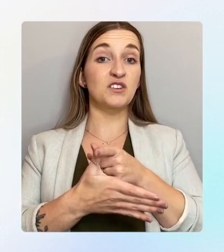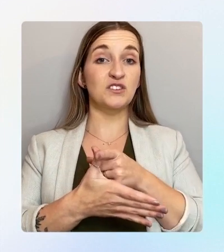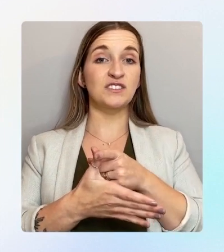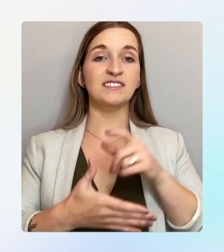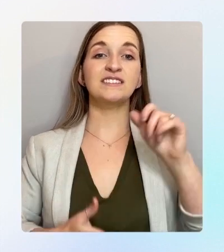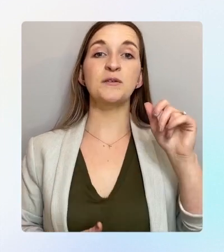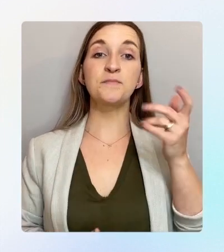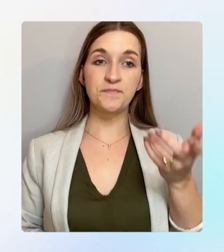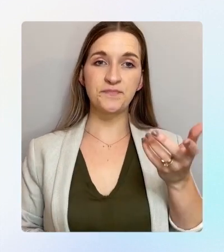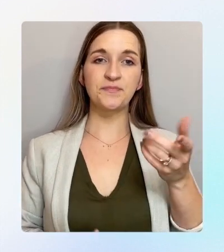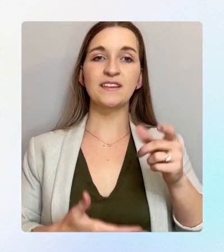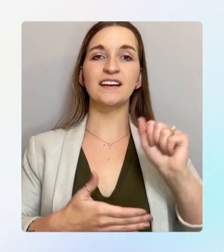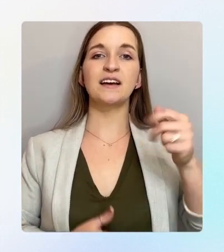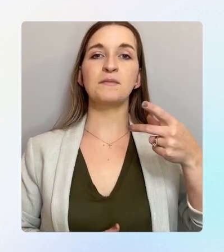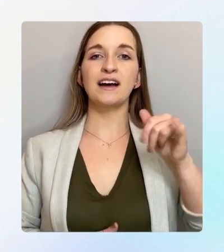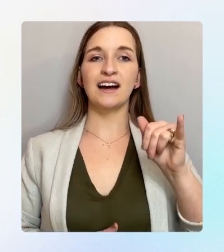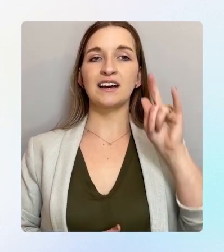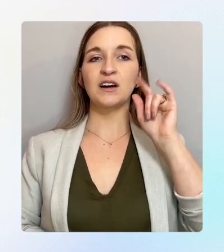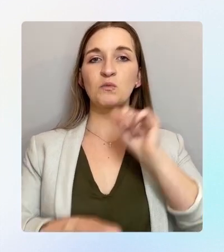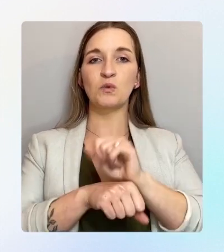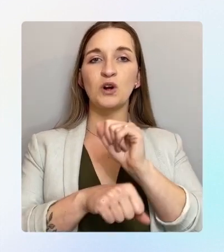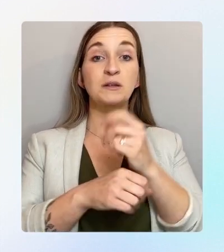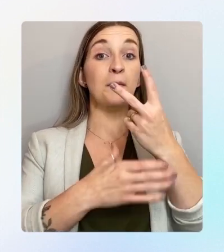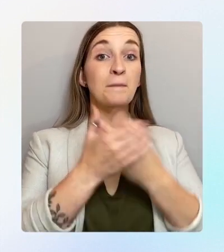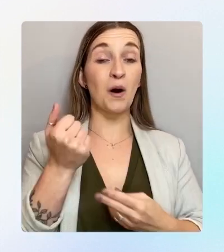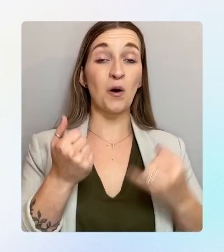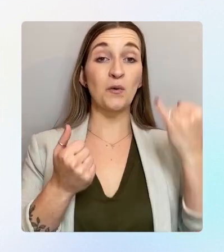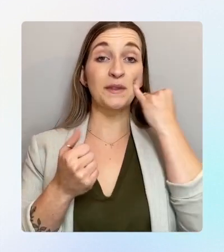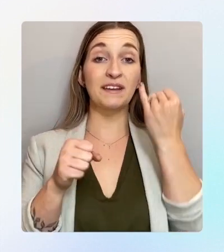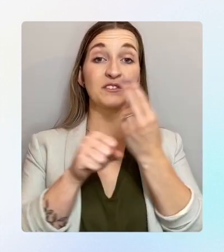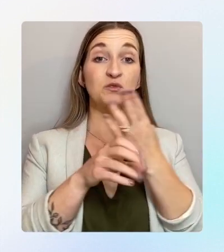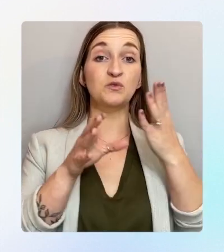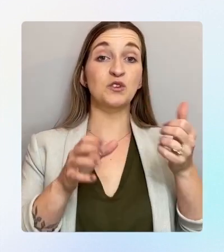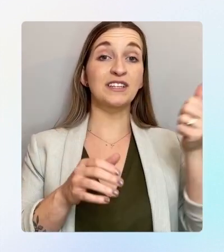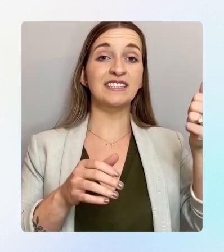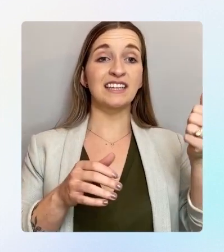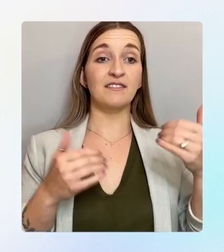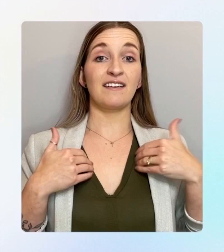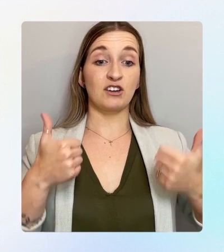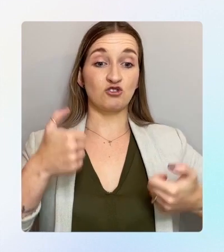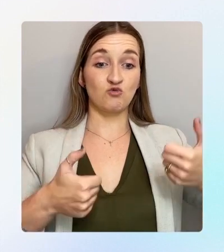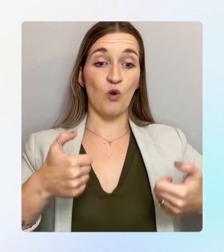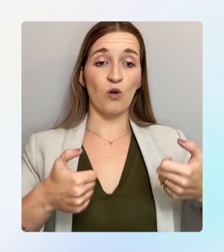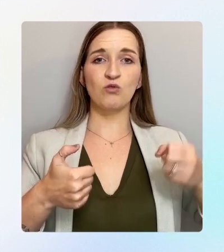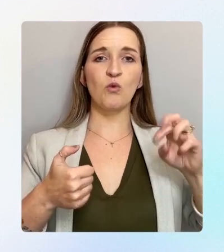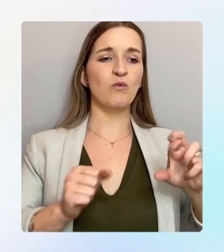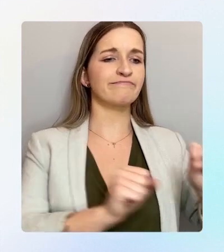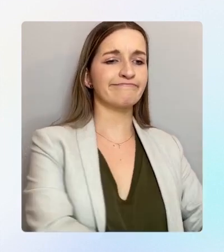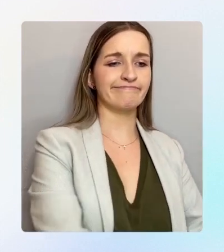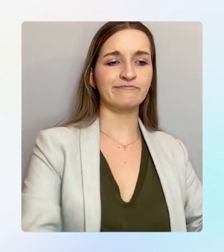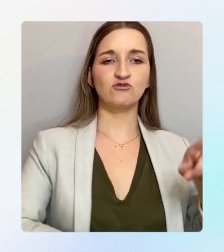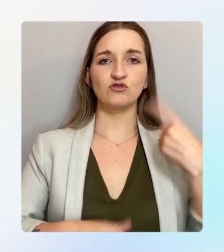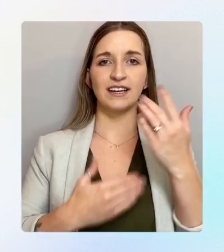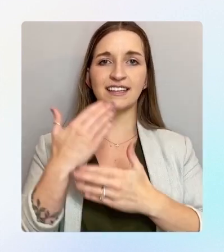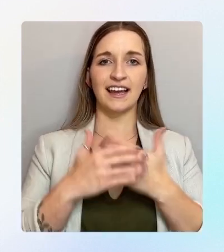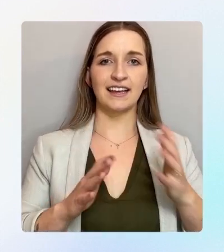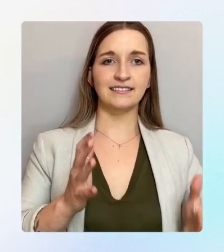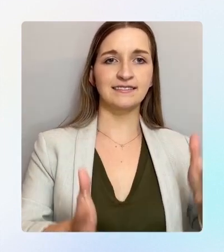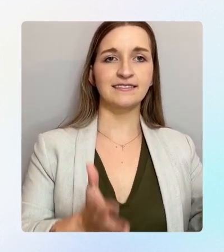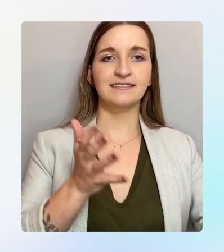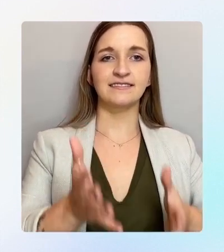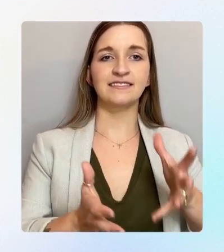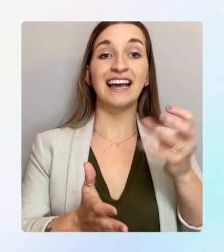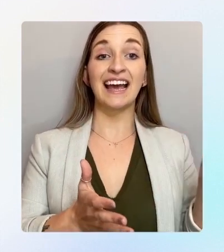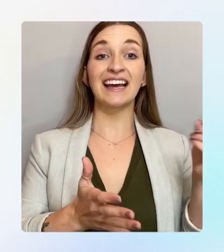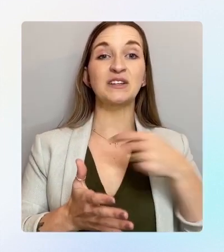API works both when the user is using controllers or just their hands, and we provide the full simulated upper body